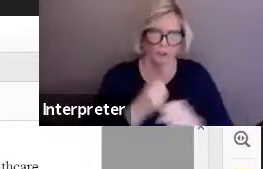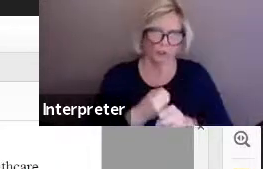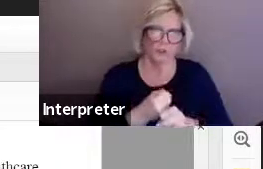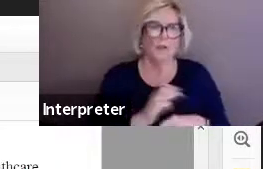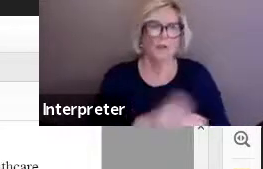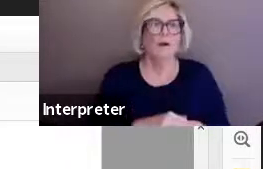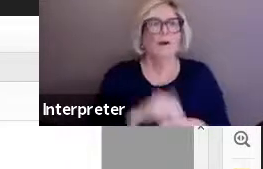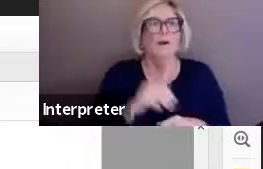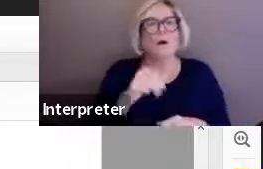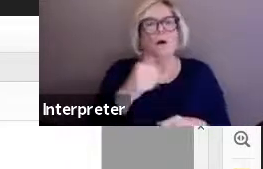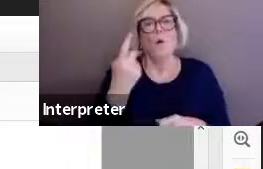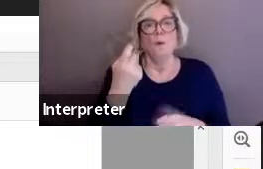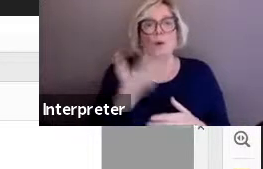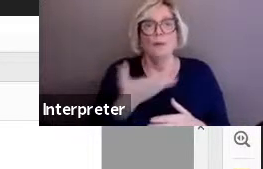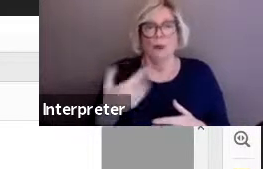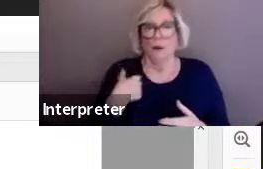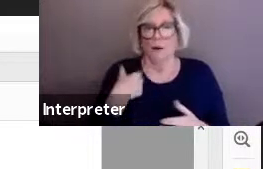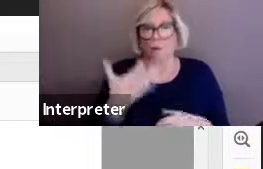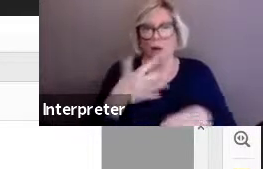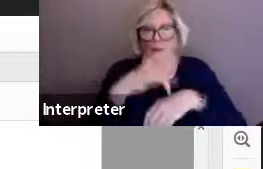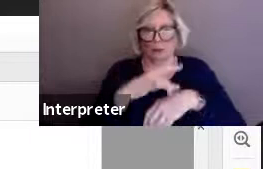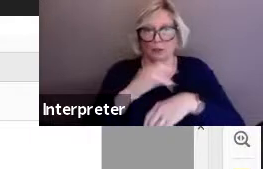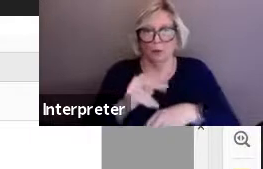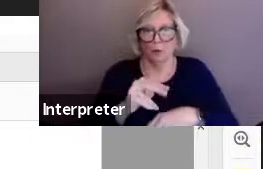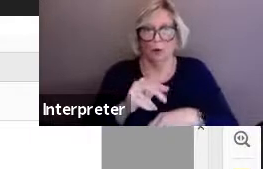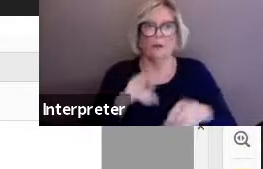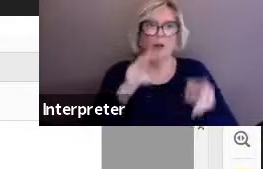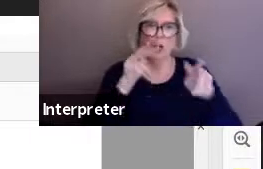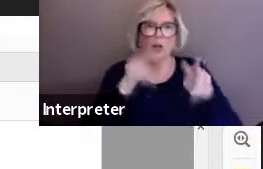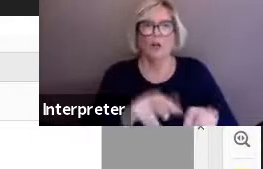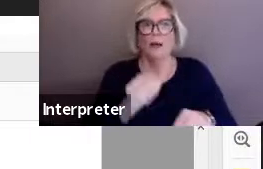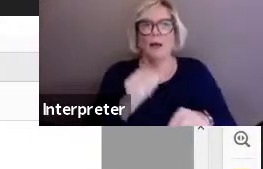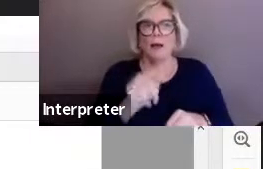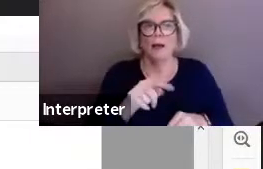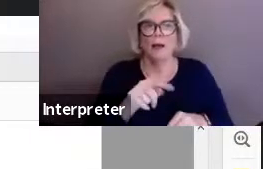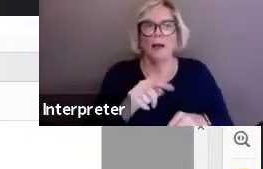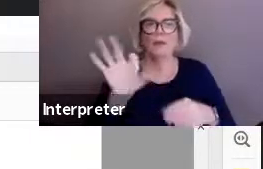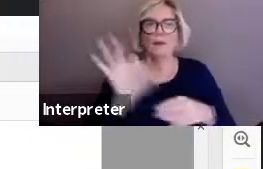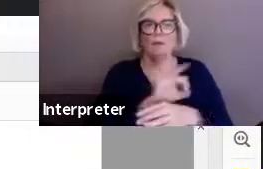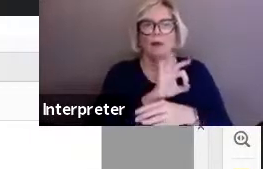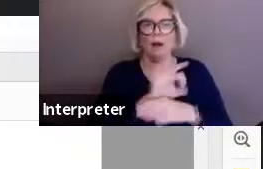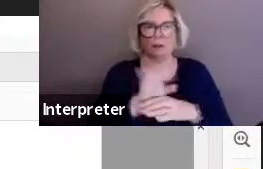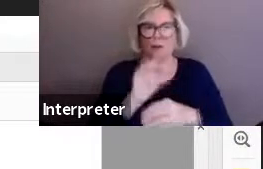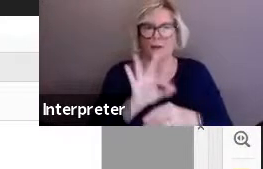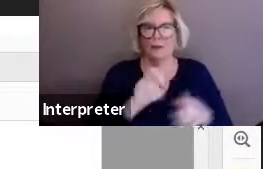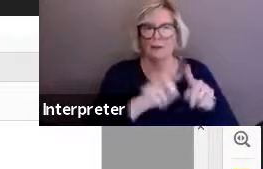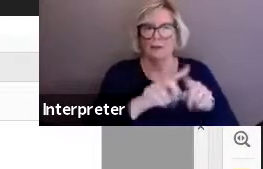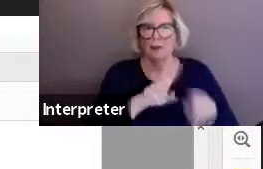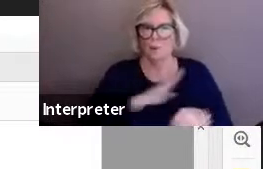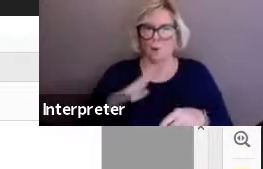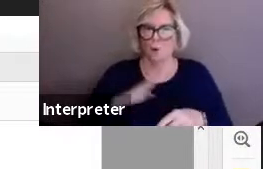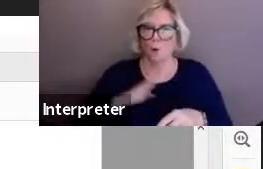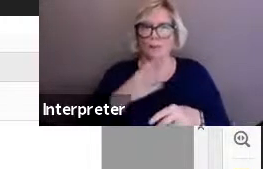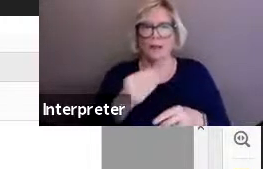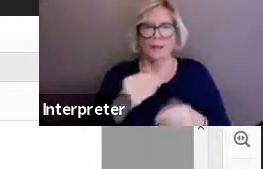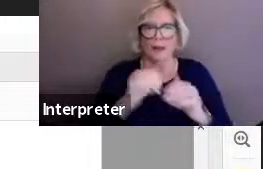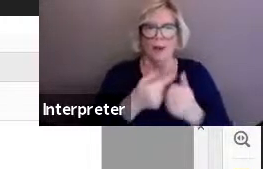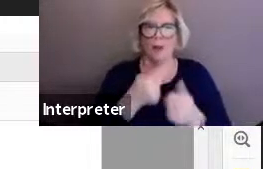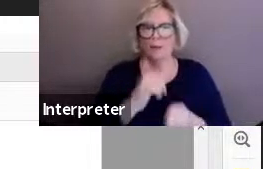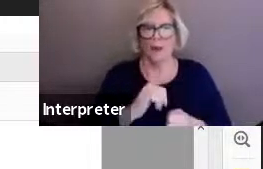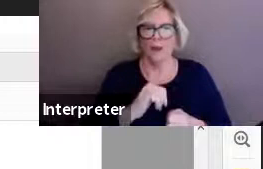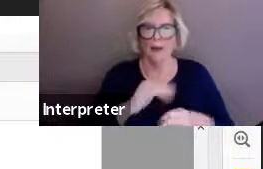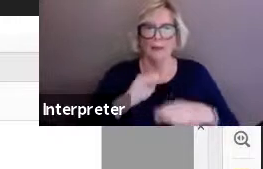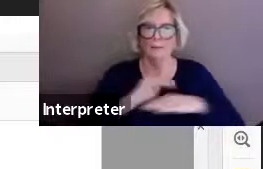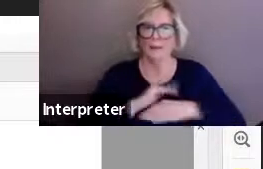The other thing I wanted to highlight here is looking at the functions of these boards and how they're meeting some of these